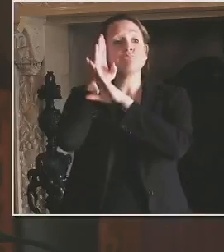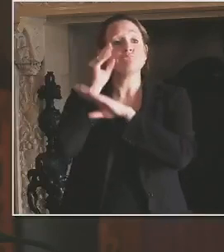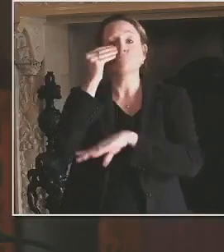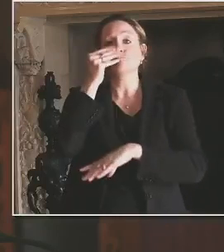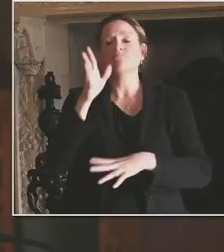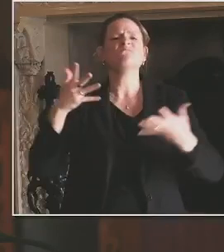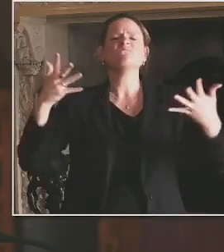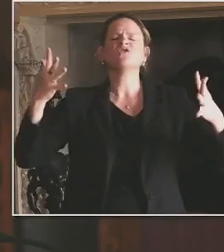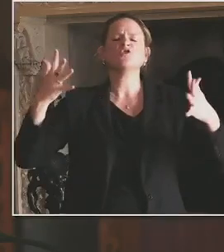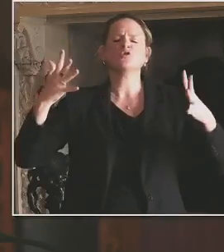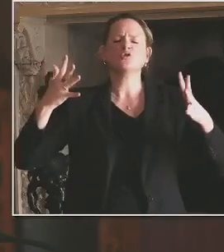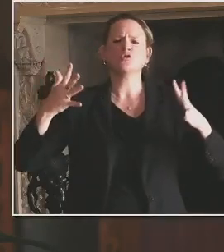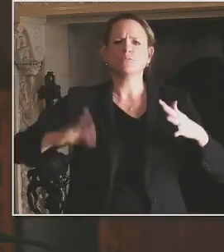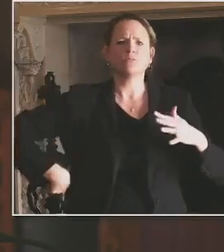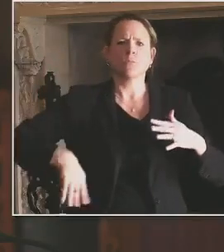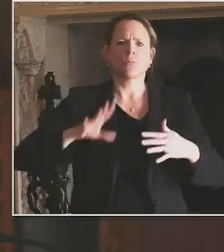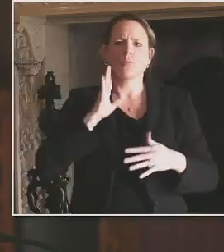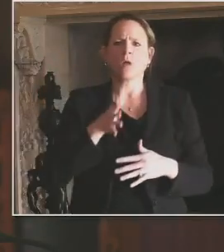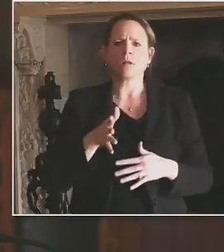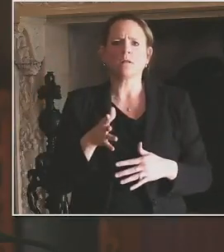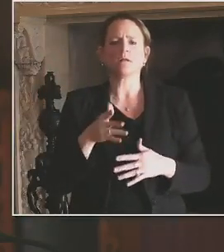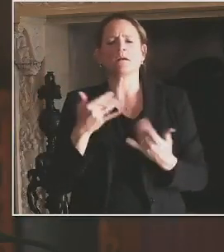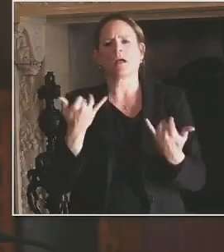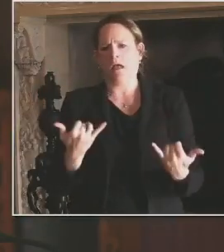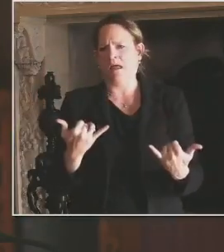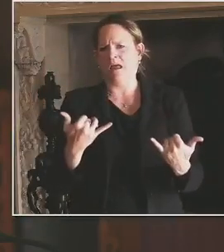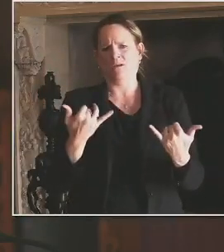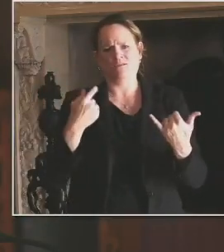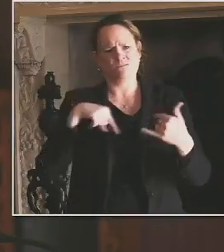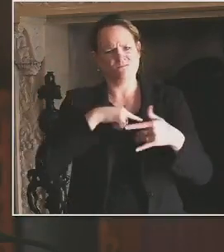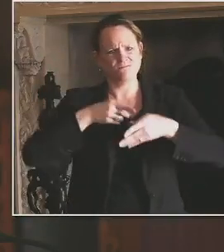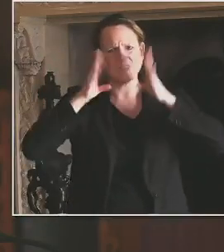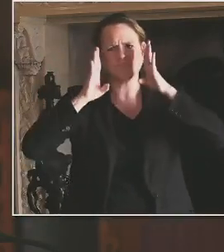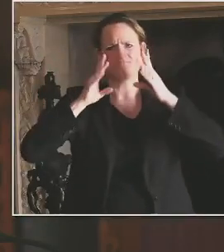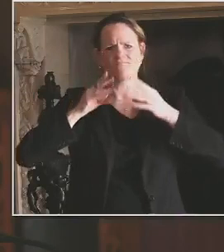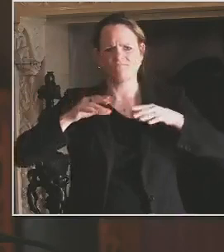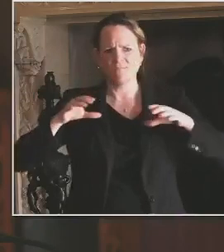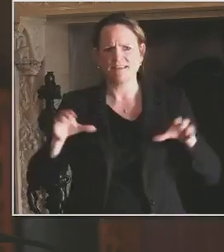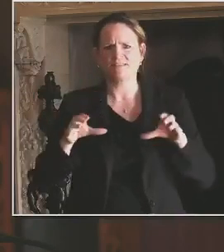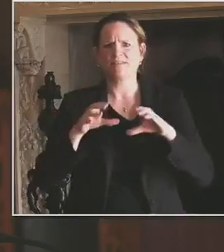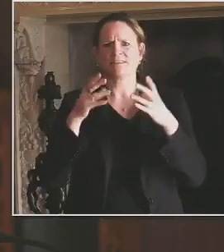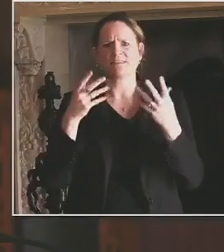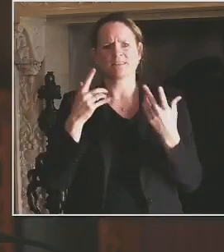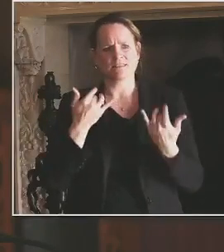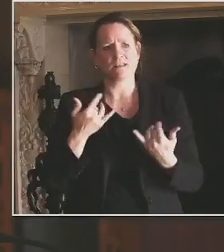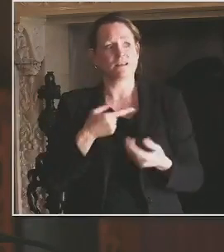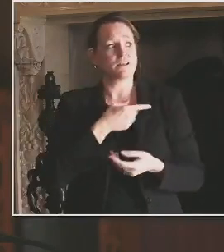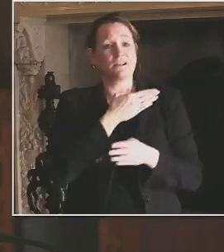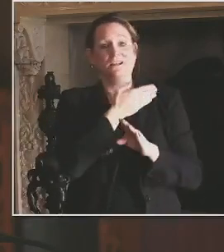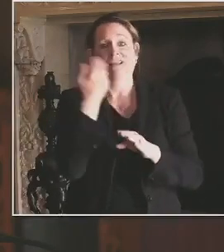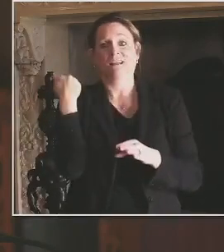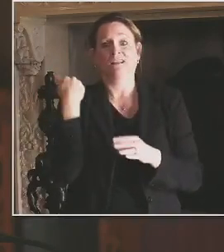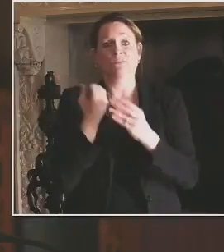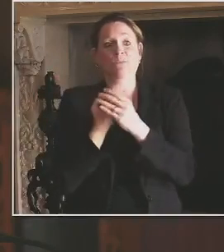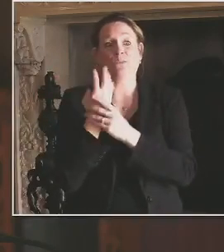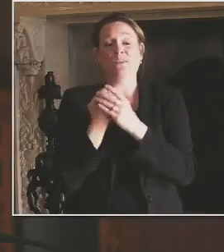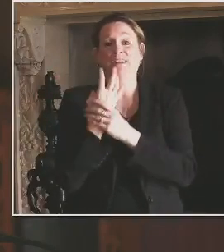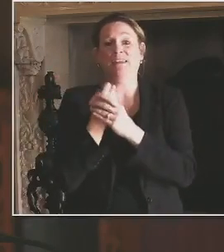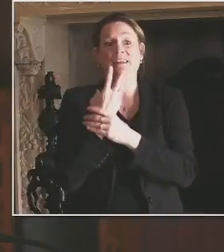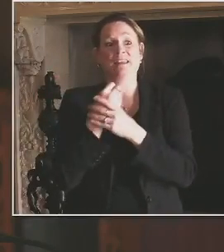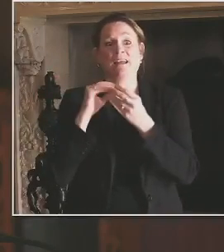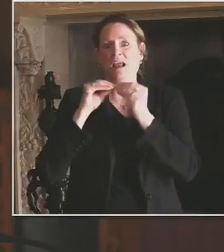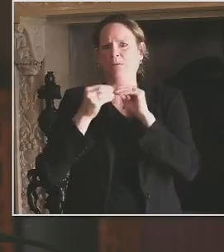down on our work together. We did such a good job in the spring of flattening the curve and protecting each other, protecting our vulnerable citizens,